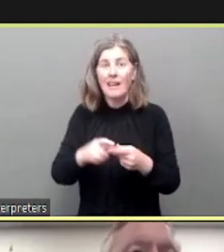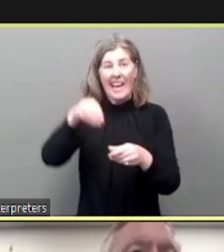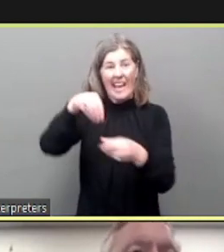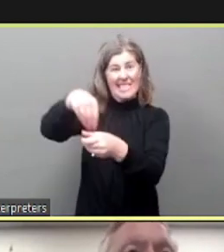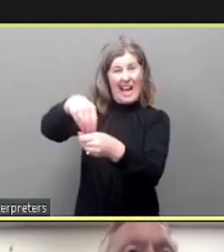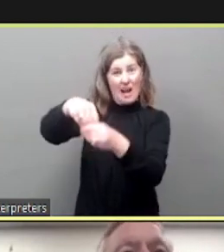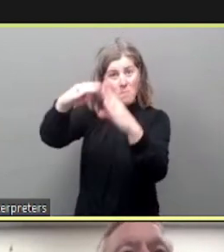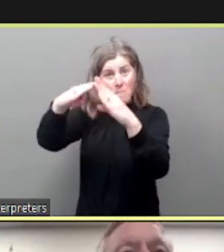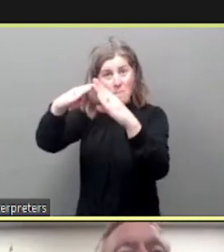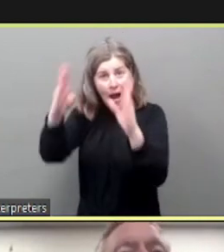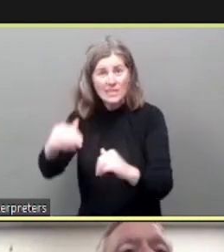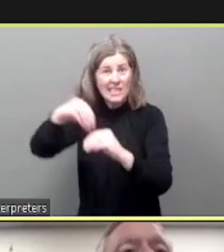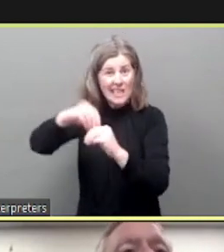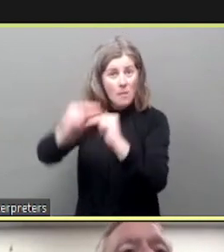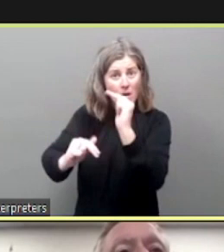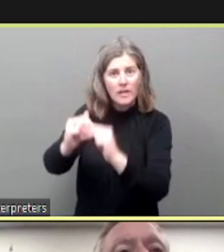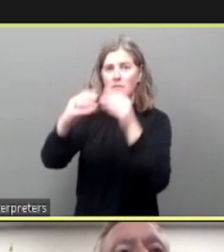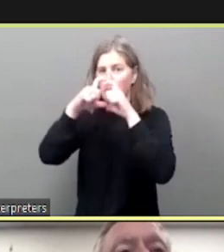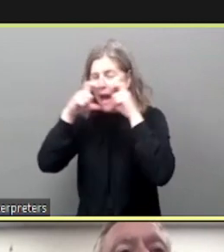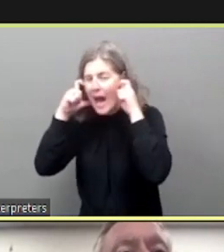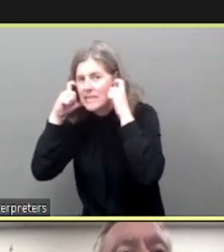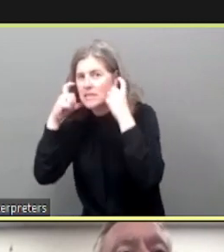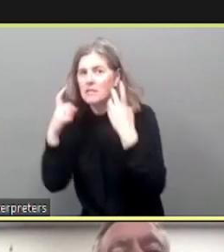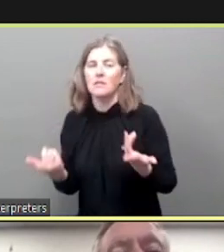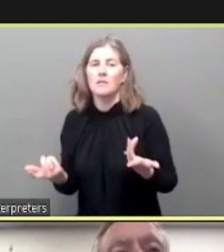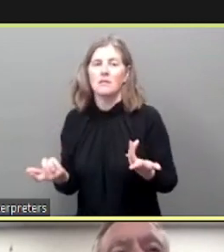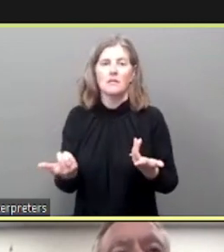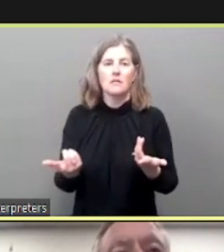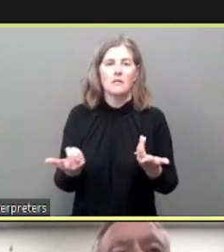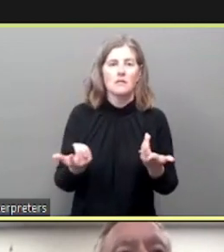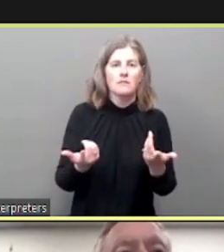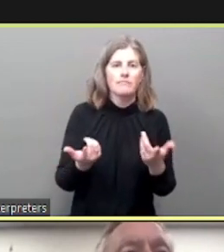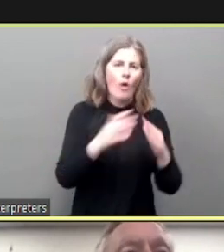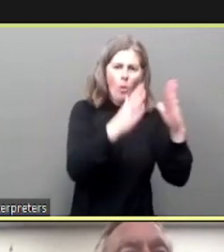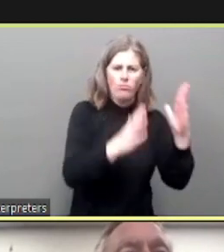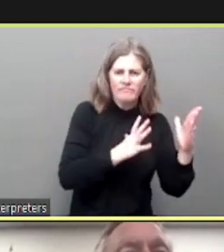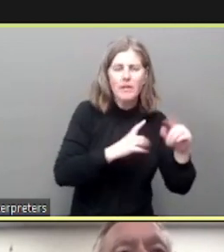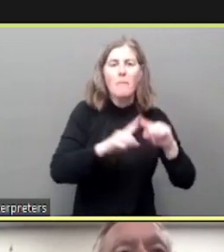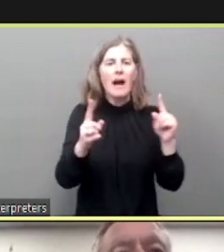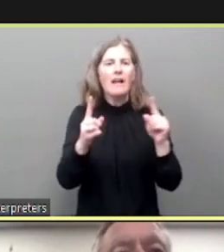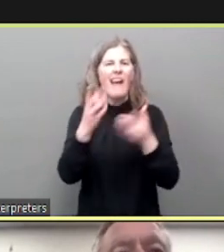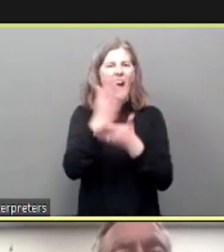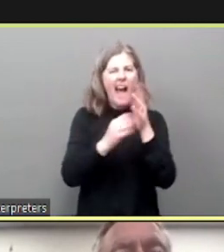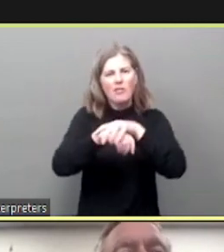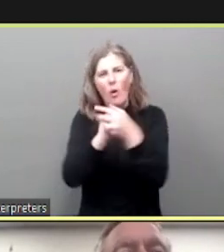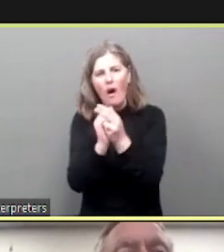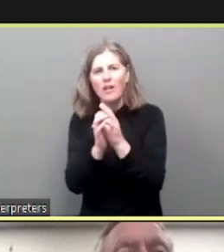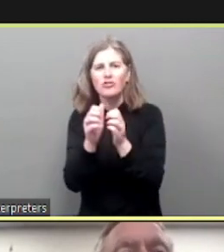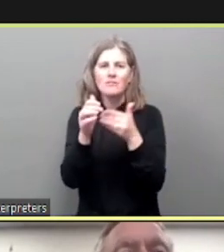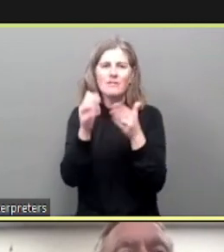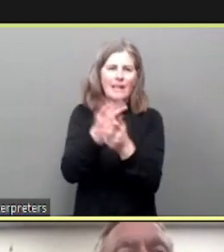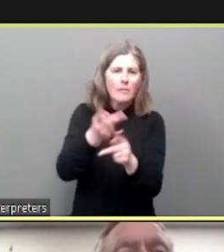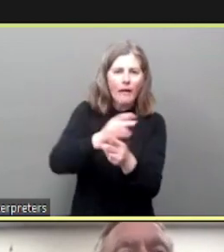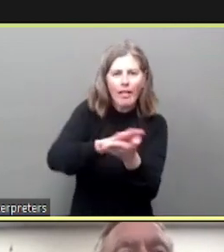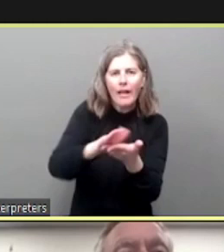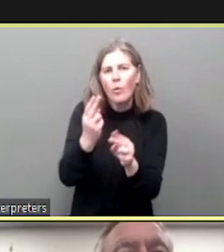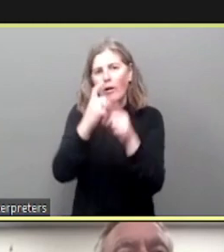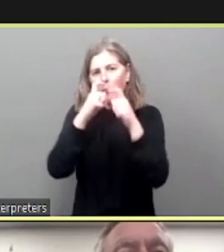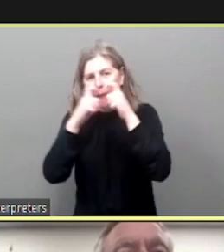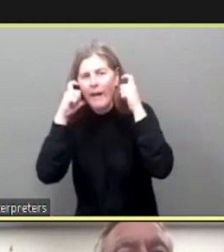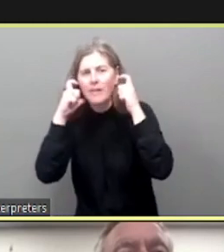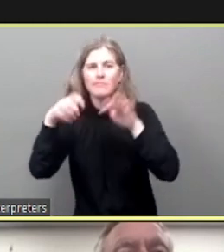own home, and then the usual guidance about hand washing, keeping things clean, wearing those masks,